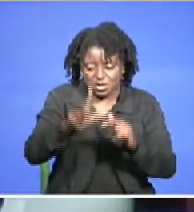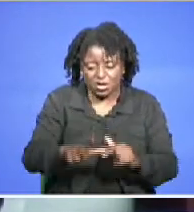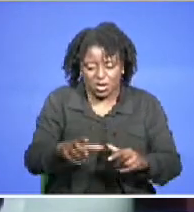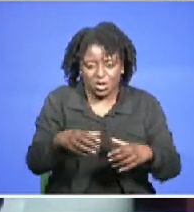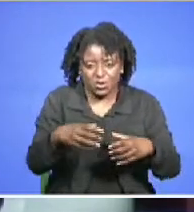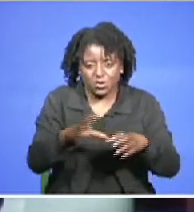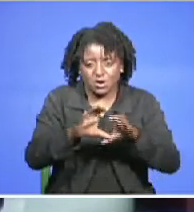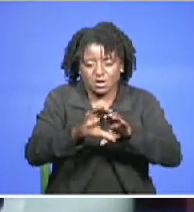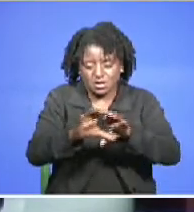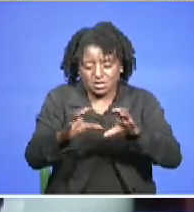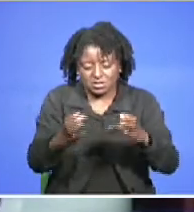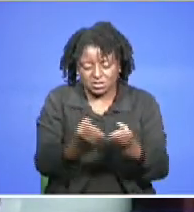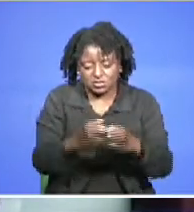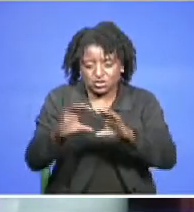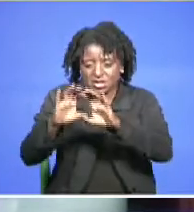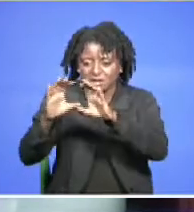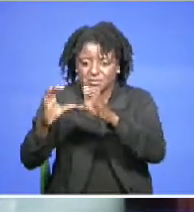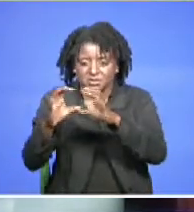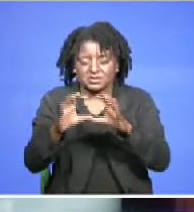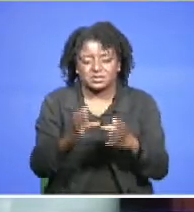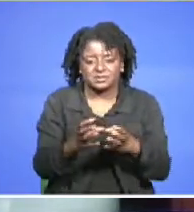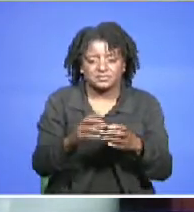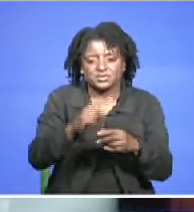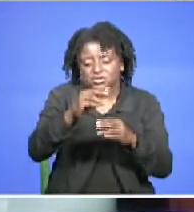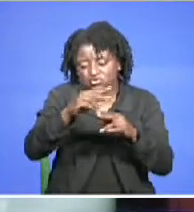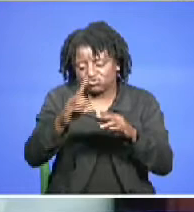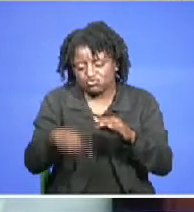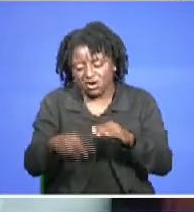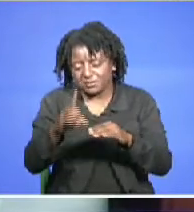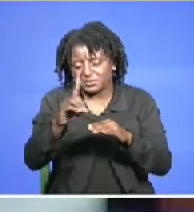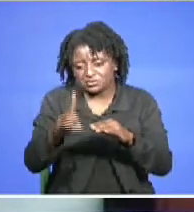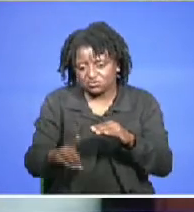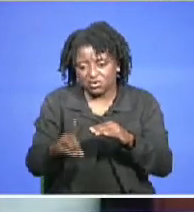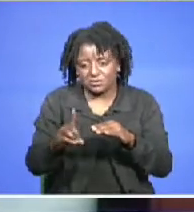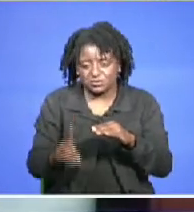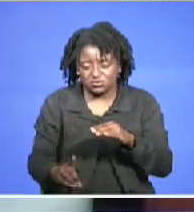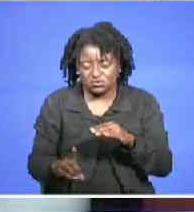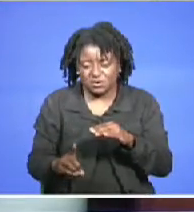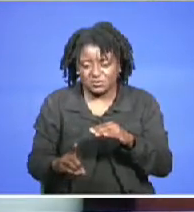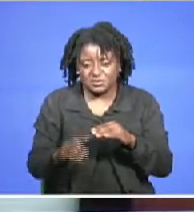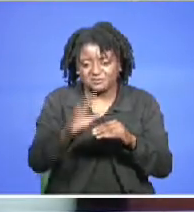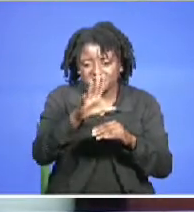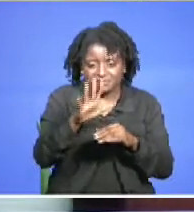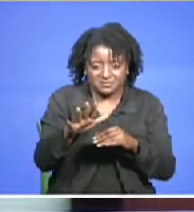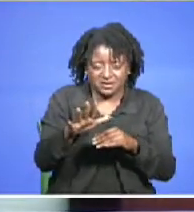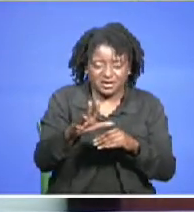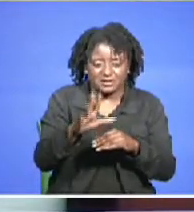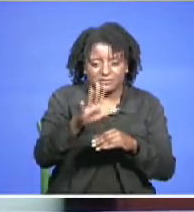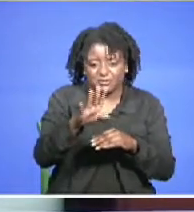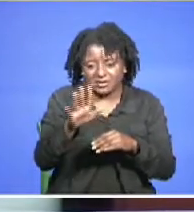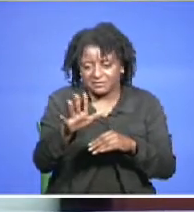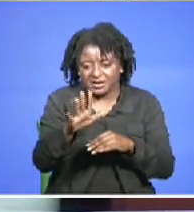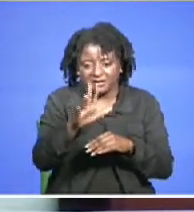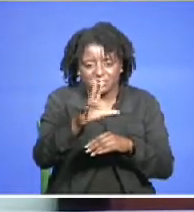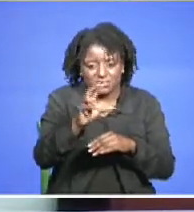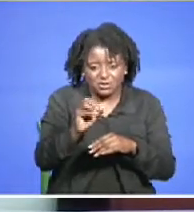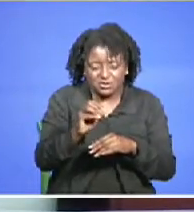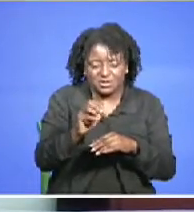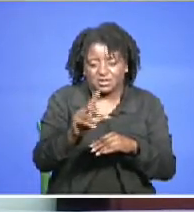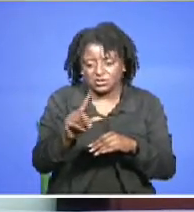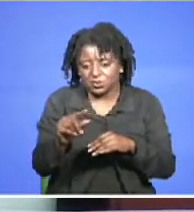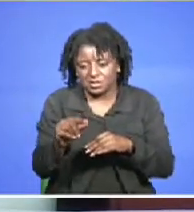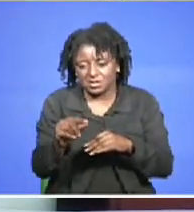drops to 50 and then 45 and then 40, 30, 20, you get progressively